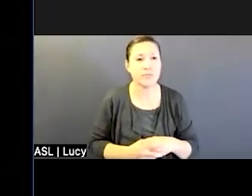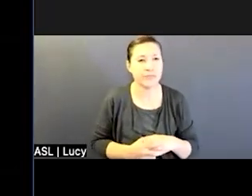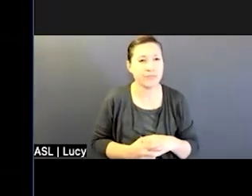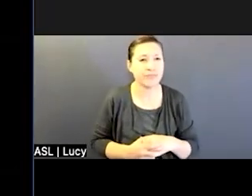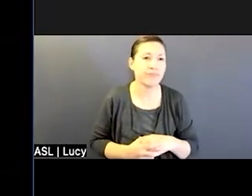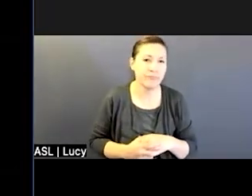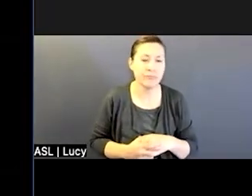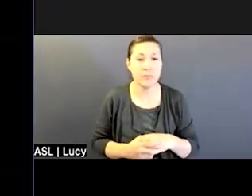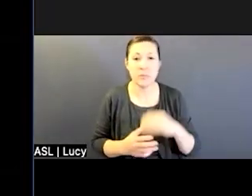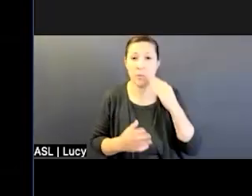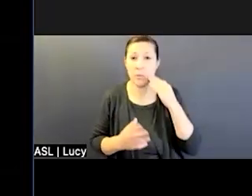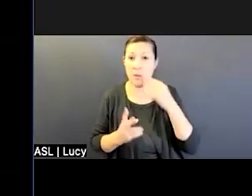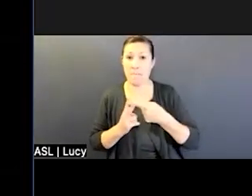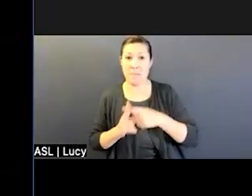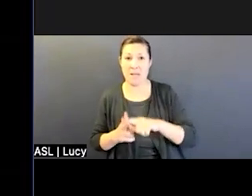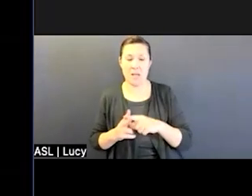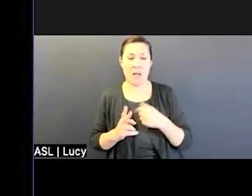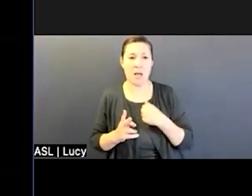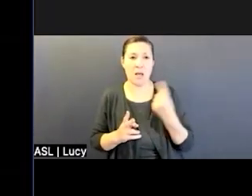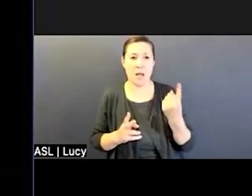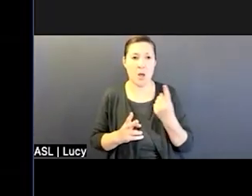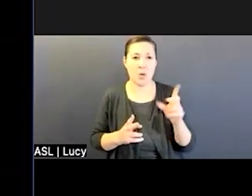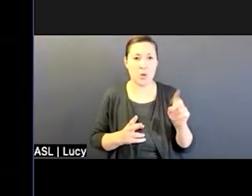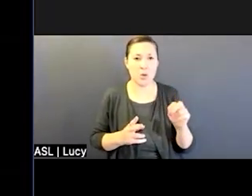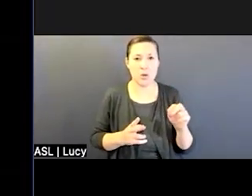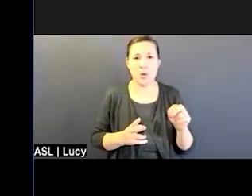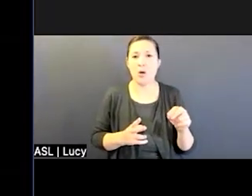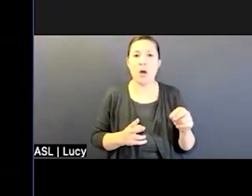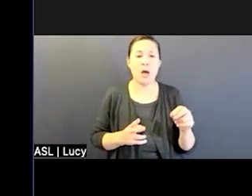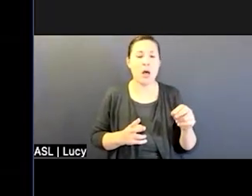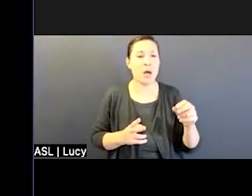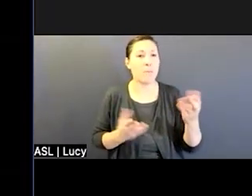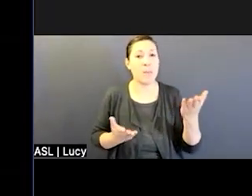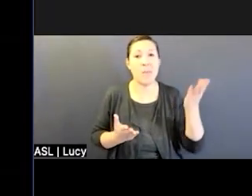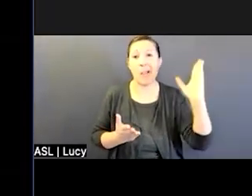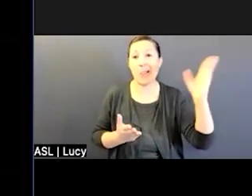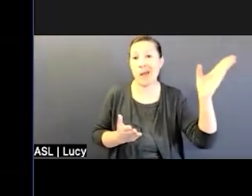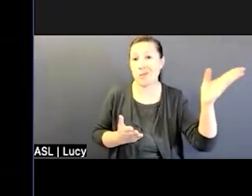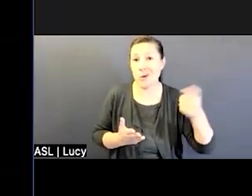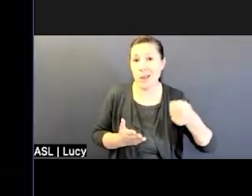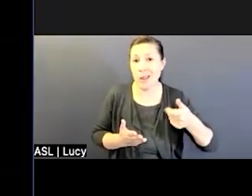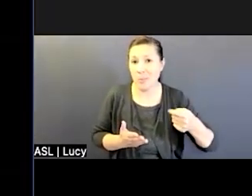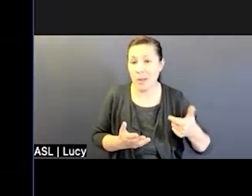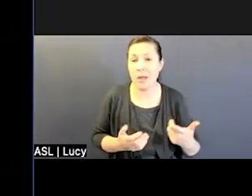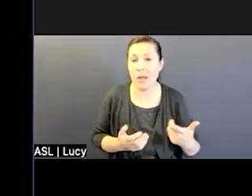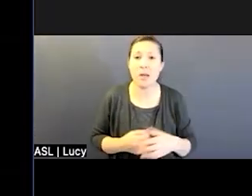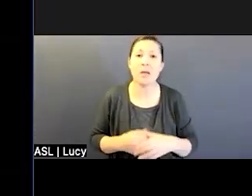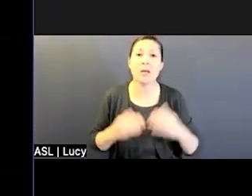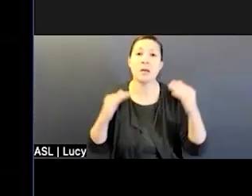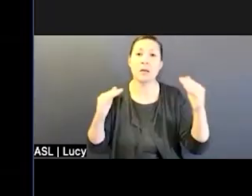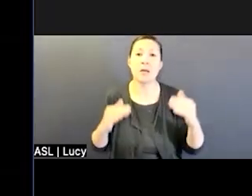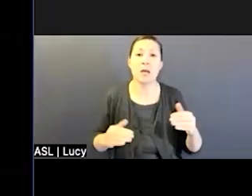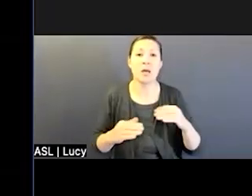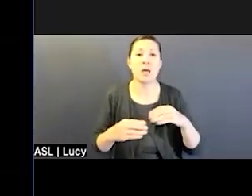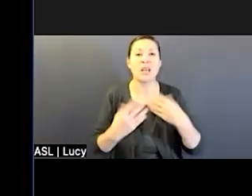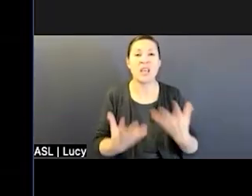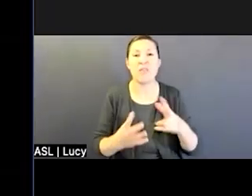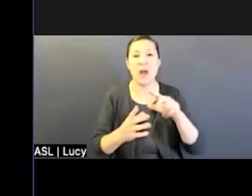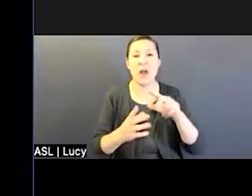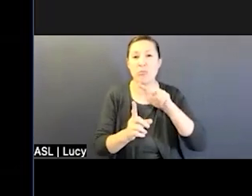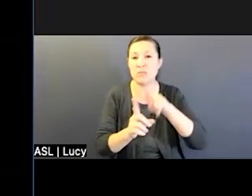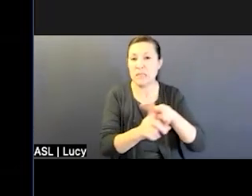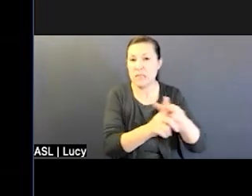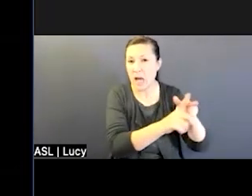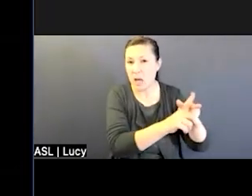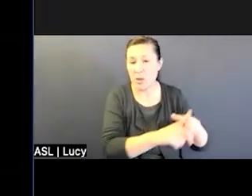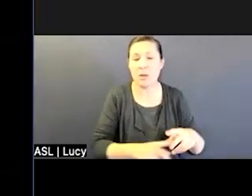do, okay, so this is how I'm going to lecture, and then I'm going to give assignments, and then I want you to show that